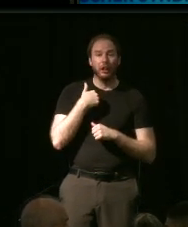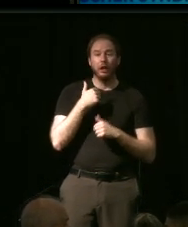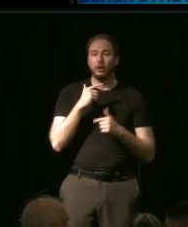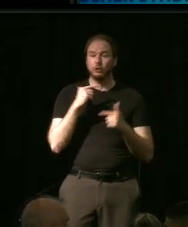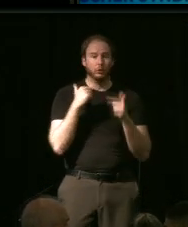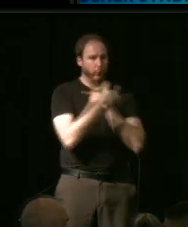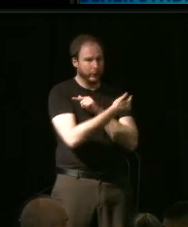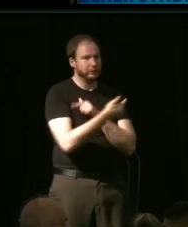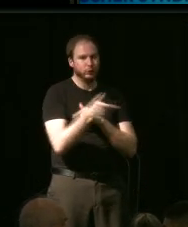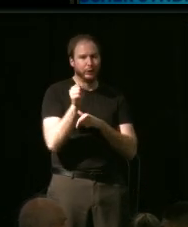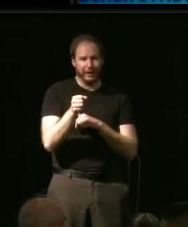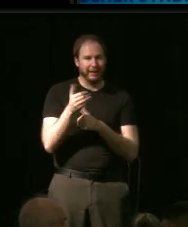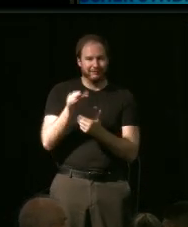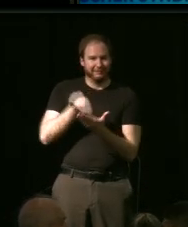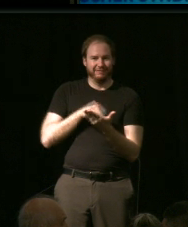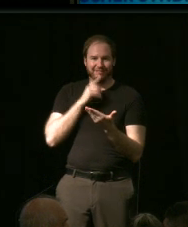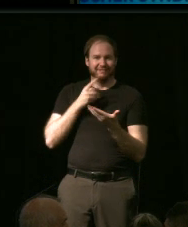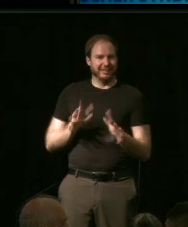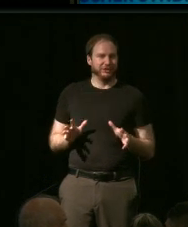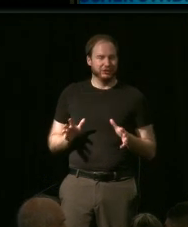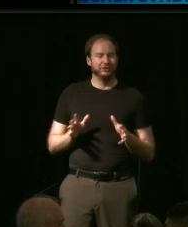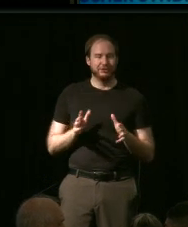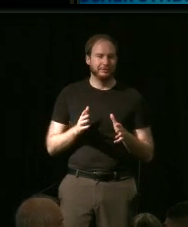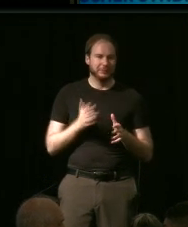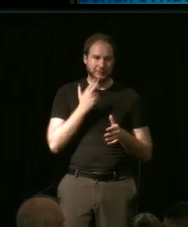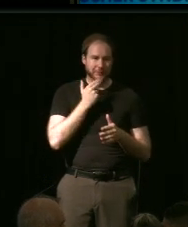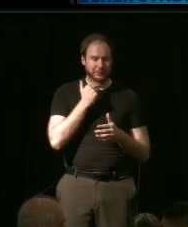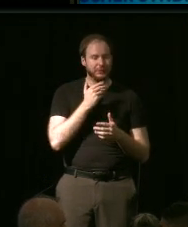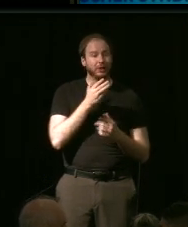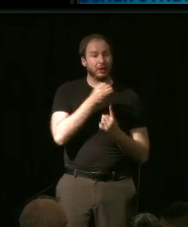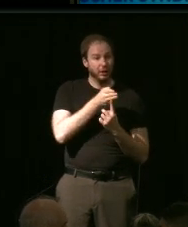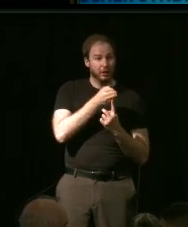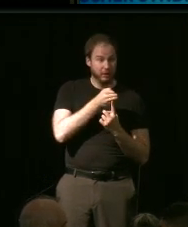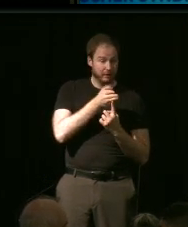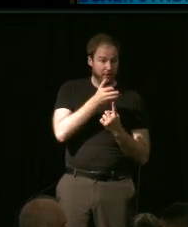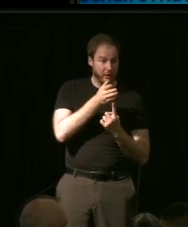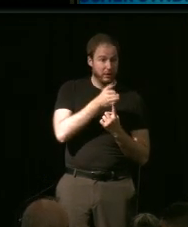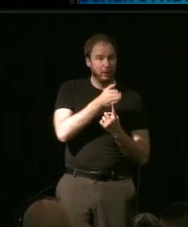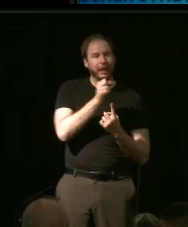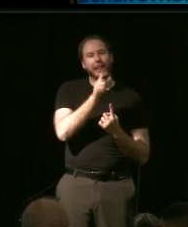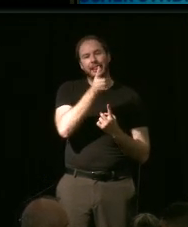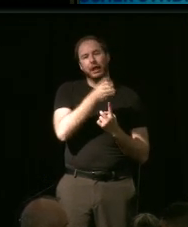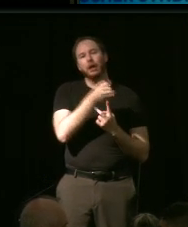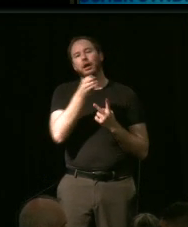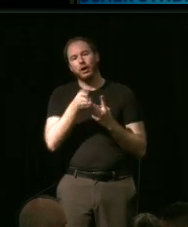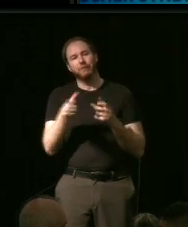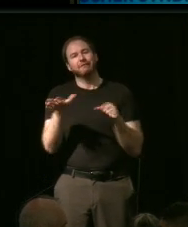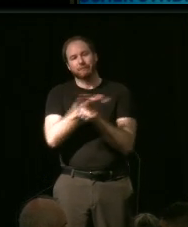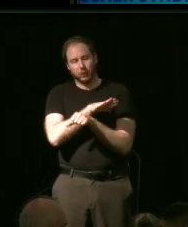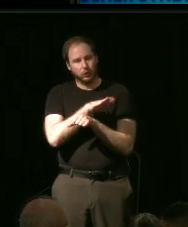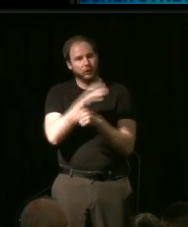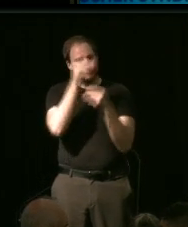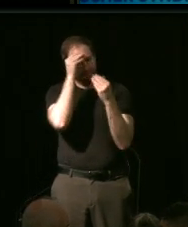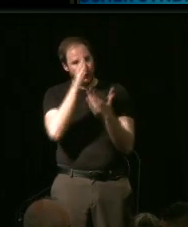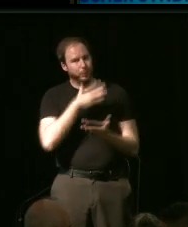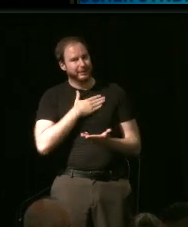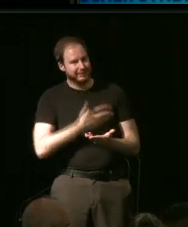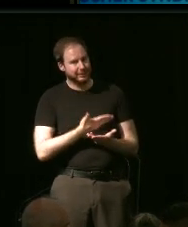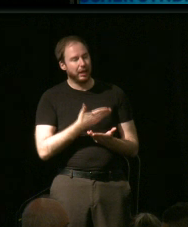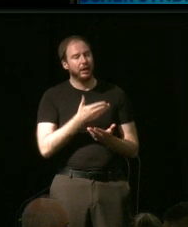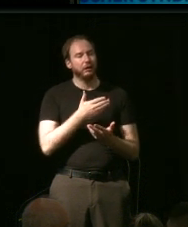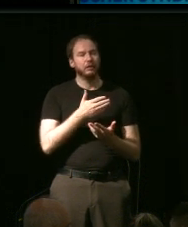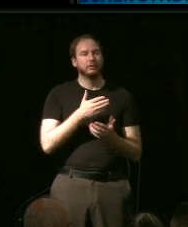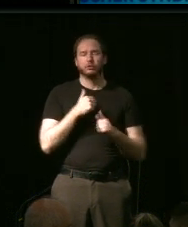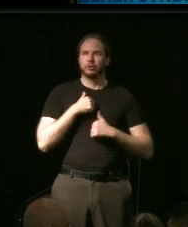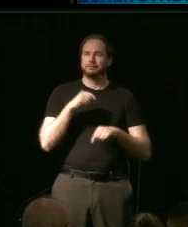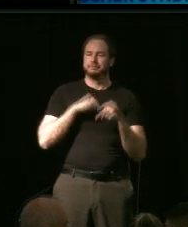presenter to start, to sign up. And then you can follow up later to do the full informed consent. And then the other one, oh,